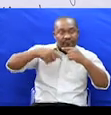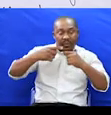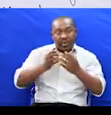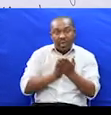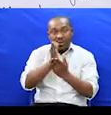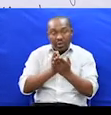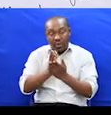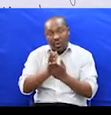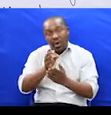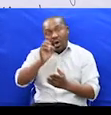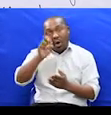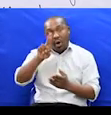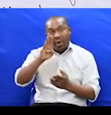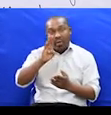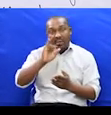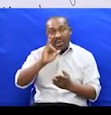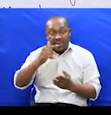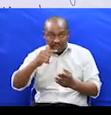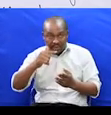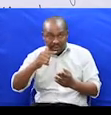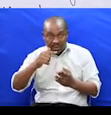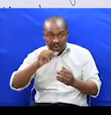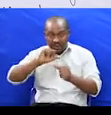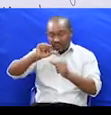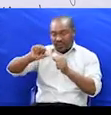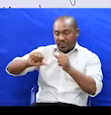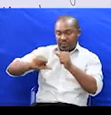through the orbit at the circulating the nucleus.